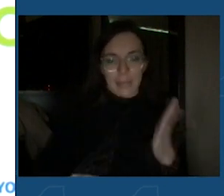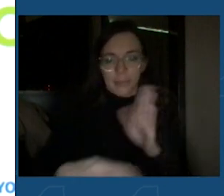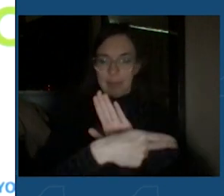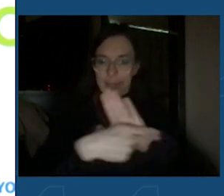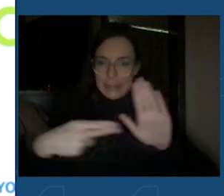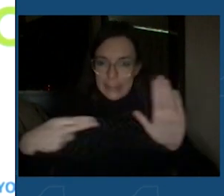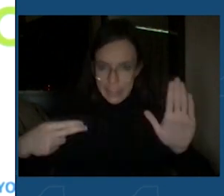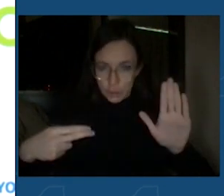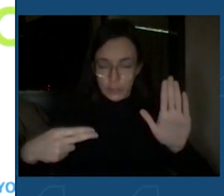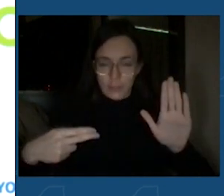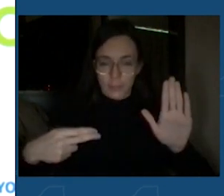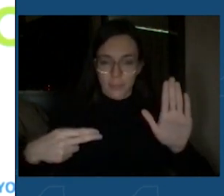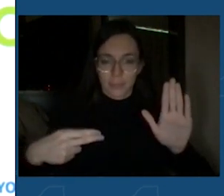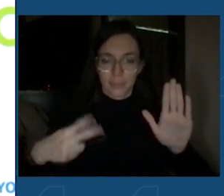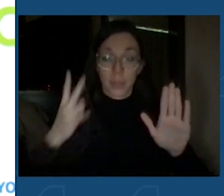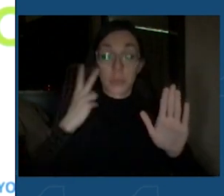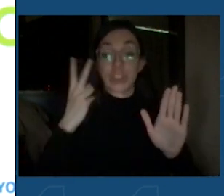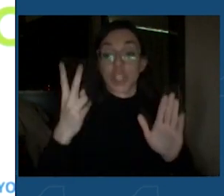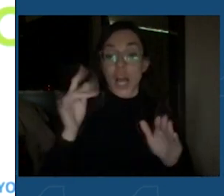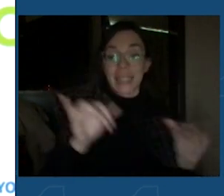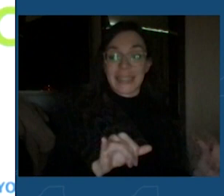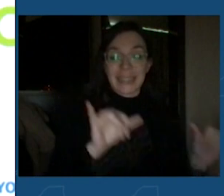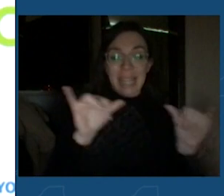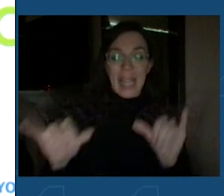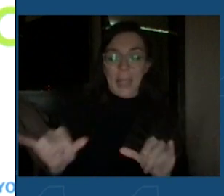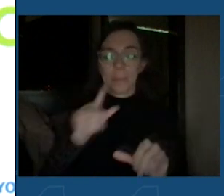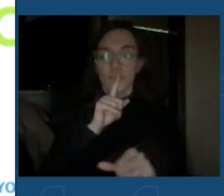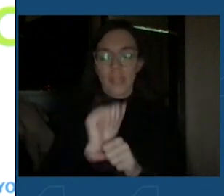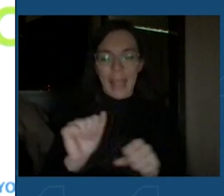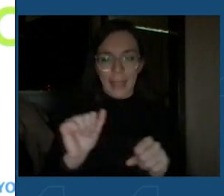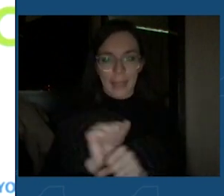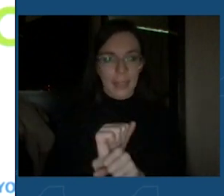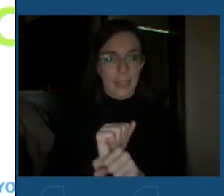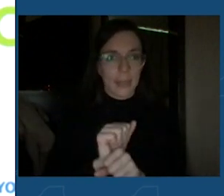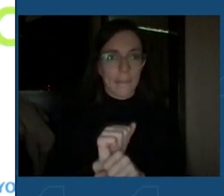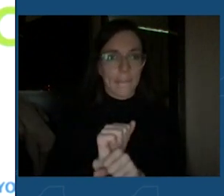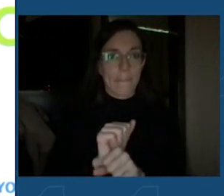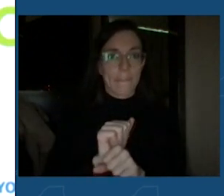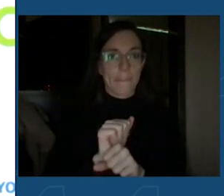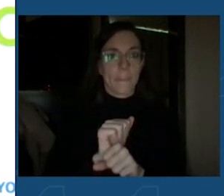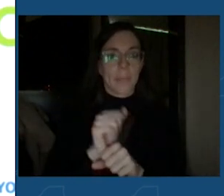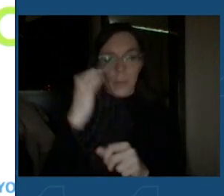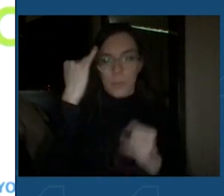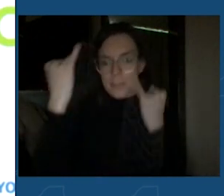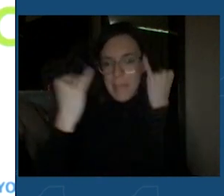He saw the same reality everybody else did and imagined it differently.